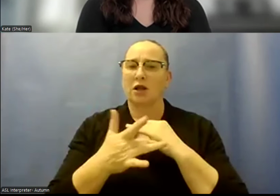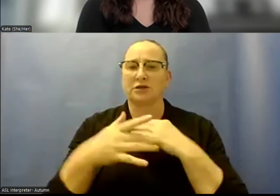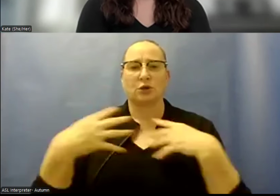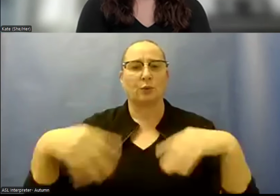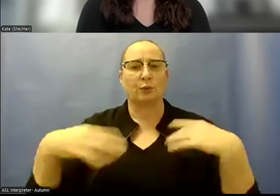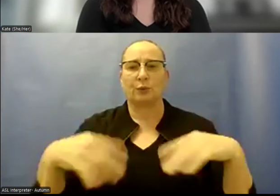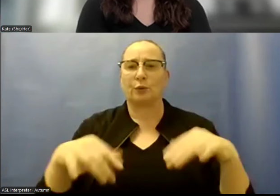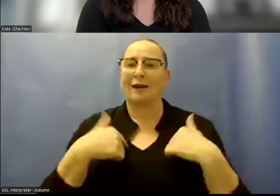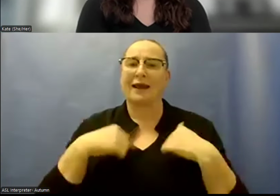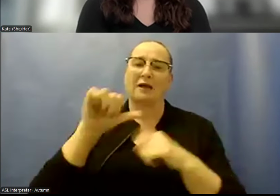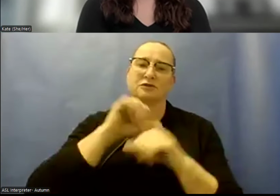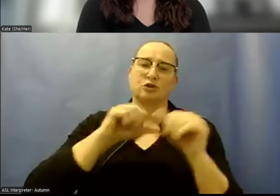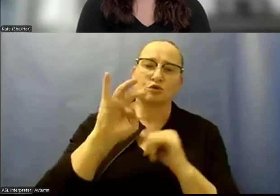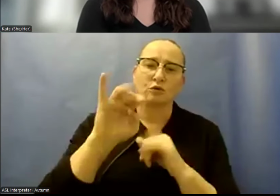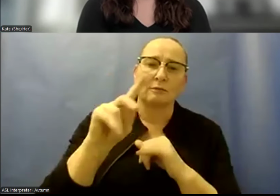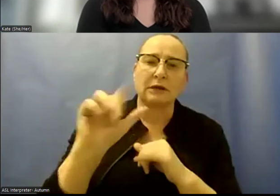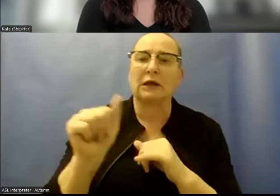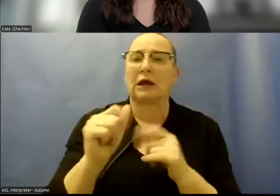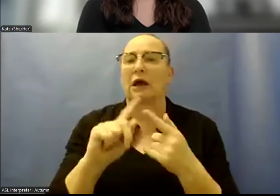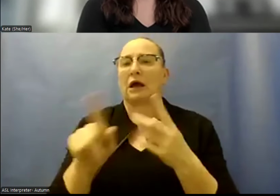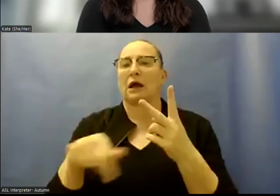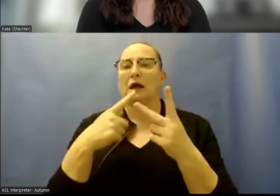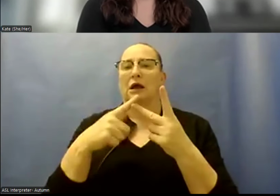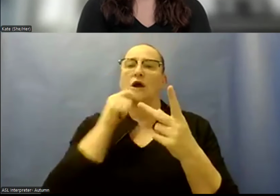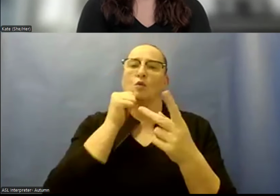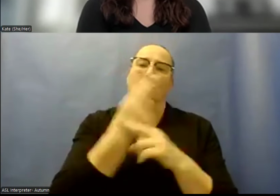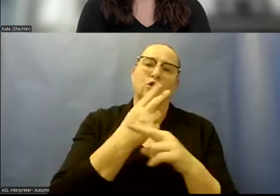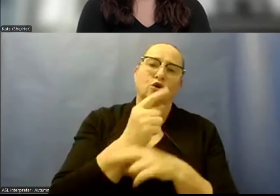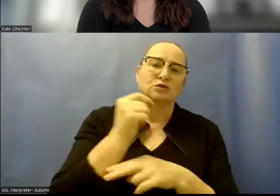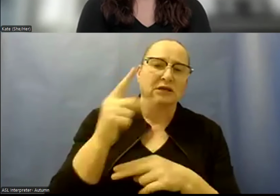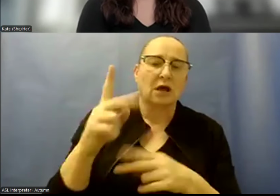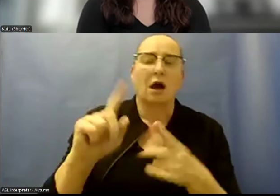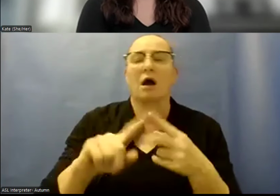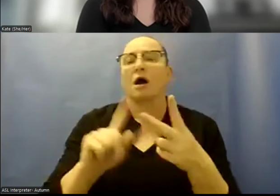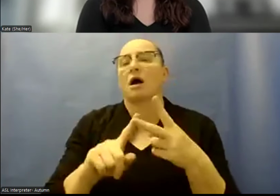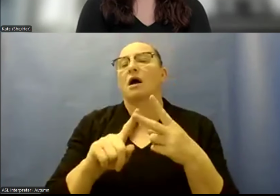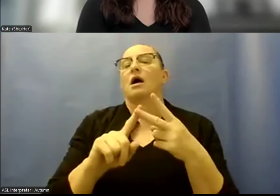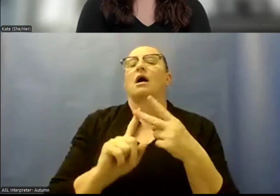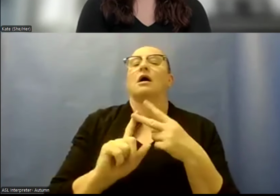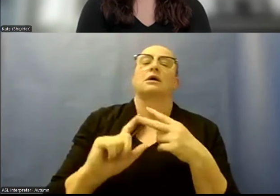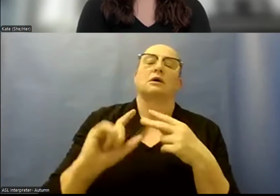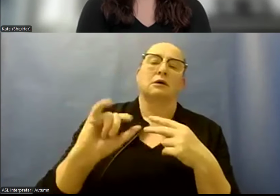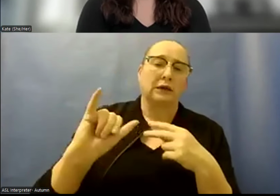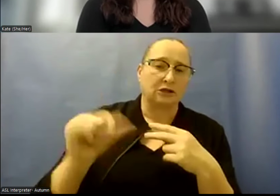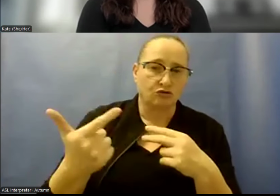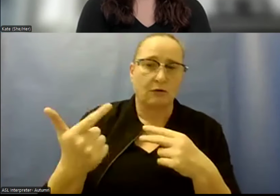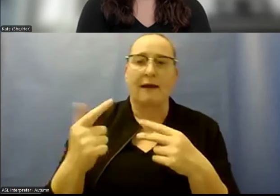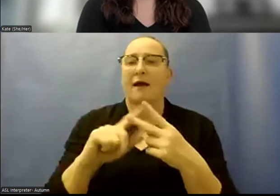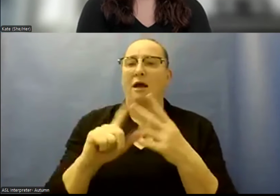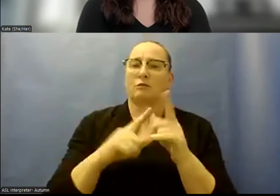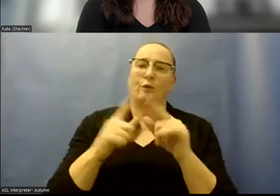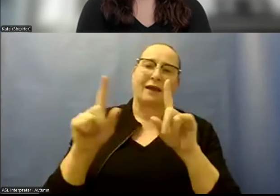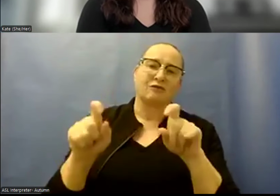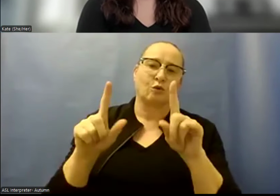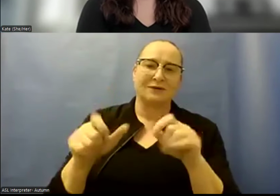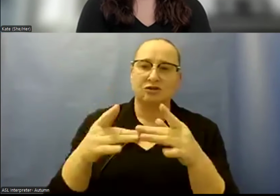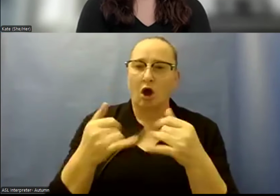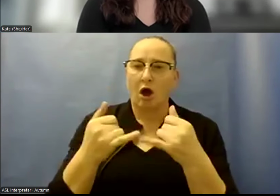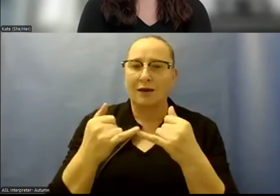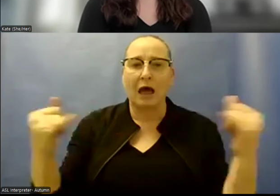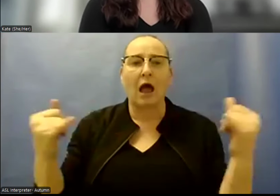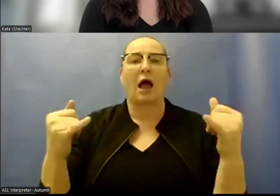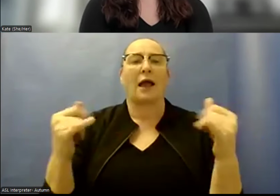have social media with the council and we use TikTok, we use Instagram to really engage with people, and we have quizzes online and different